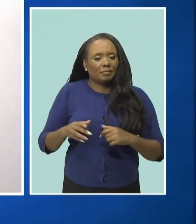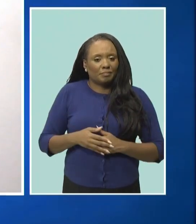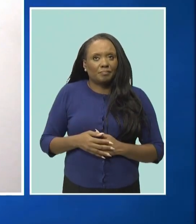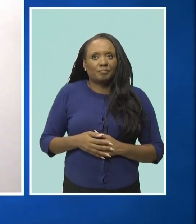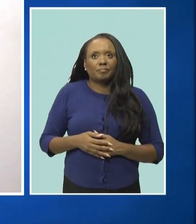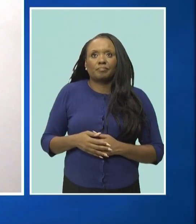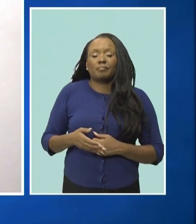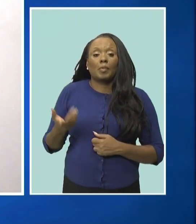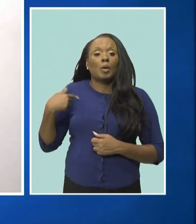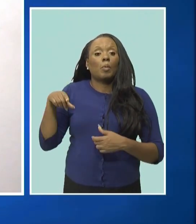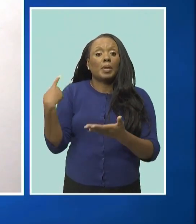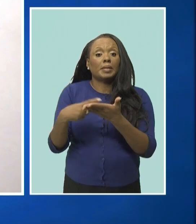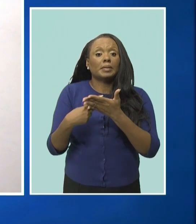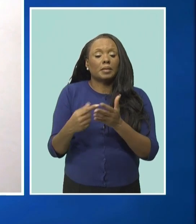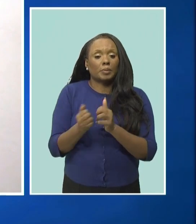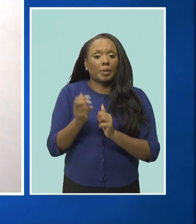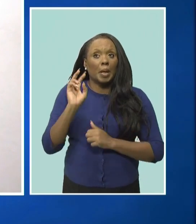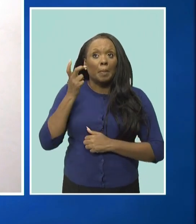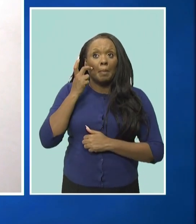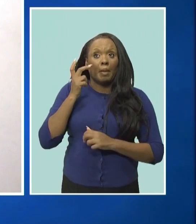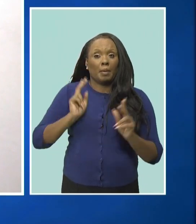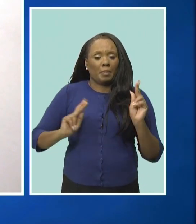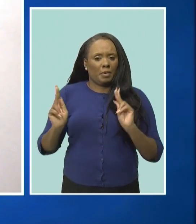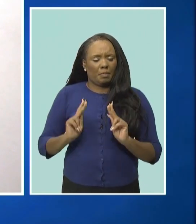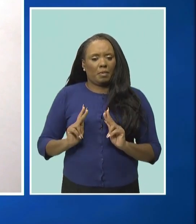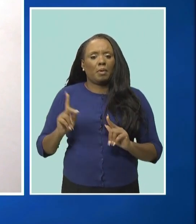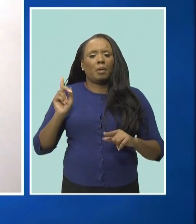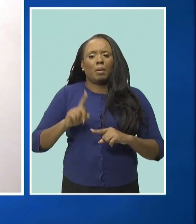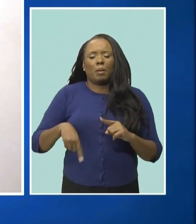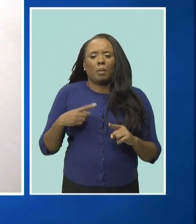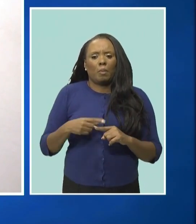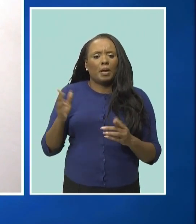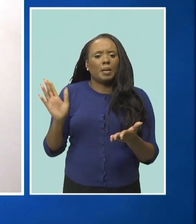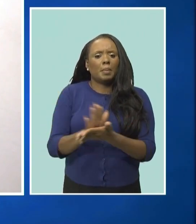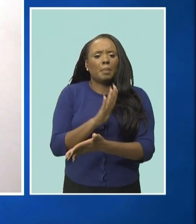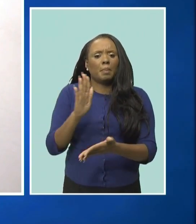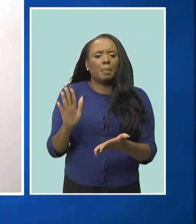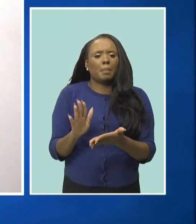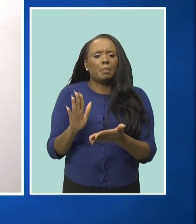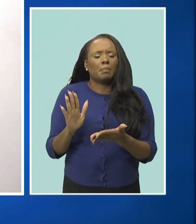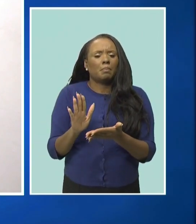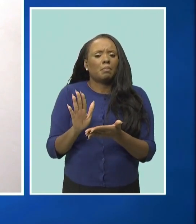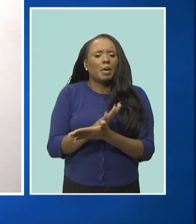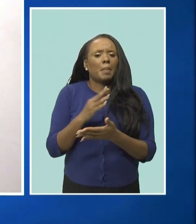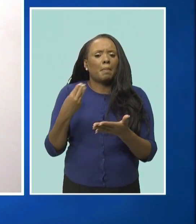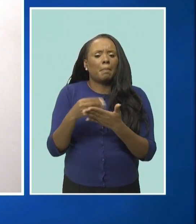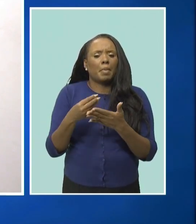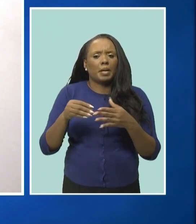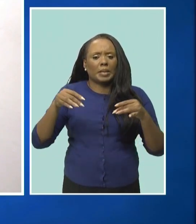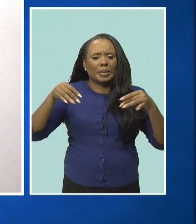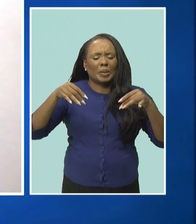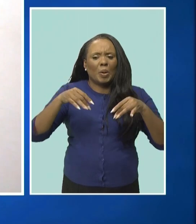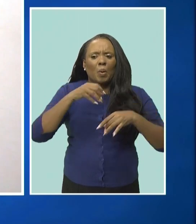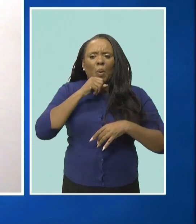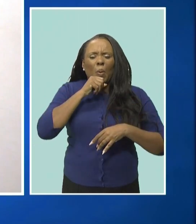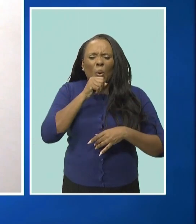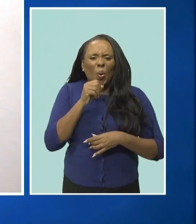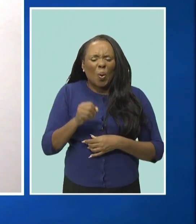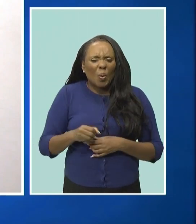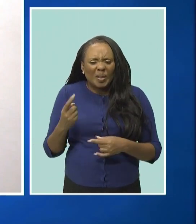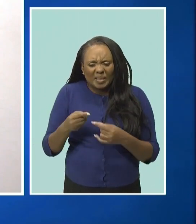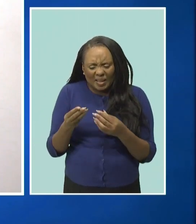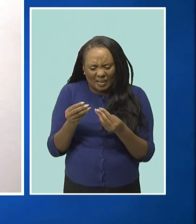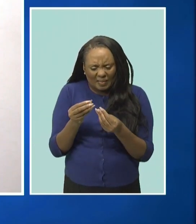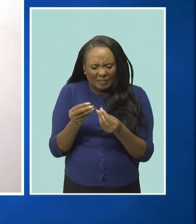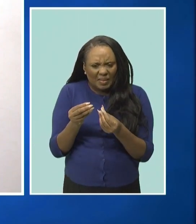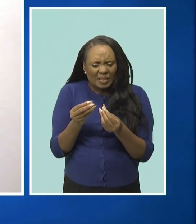to them, that as the notes became older in circulation, they were not able to feel the